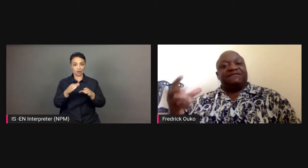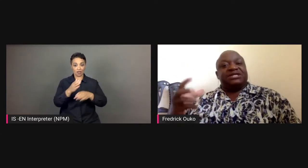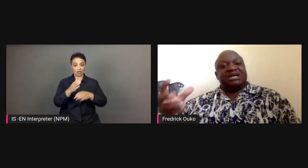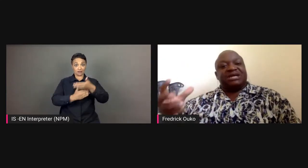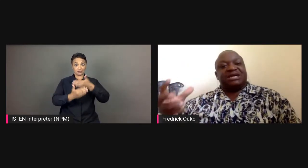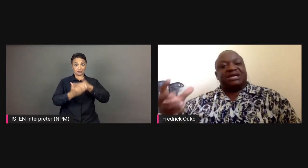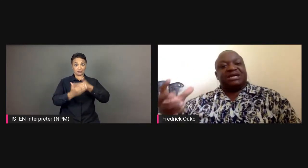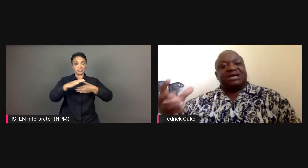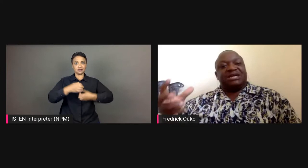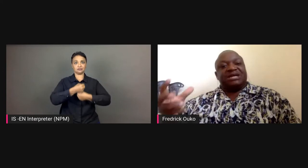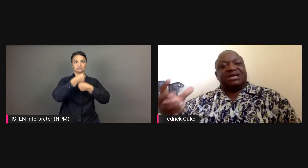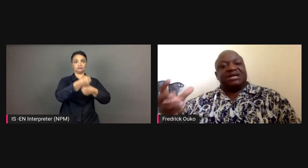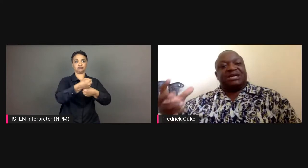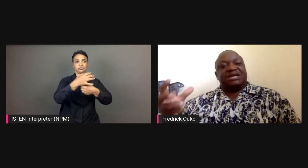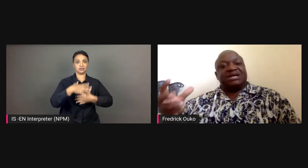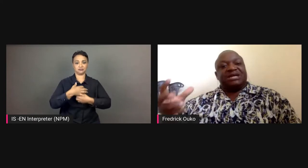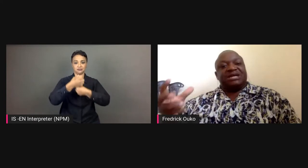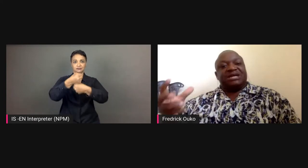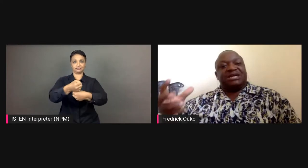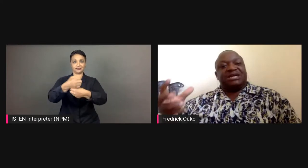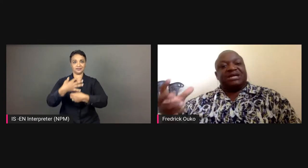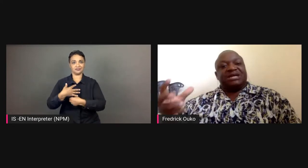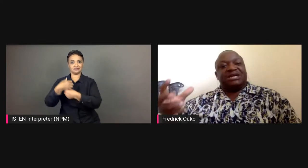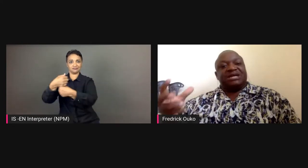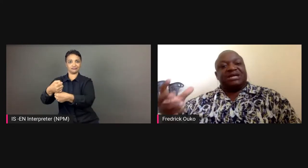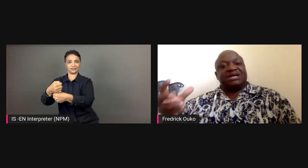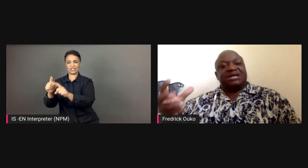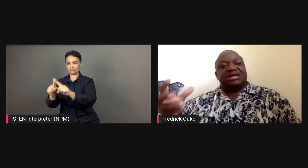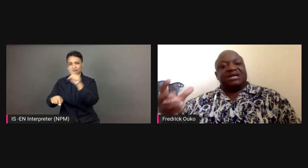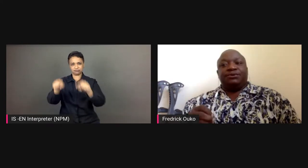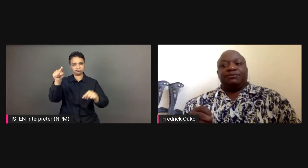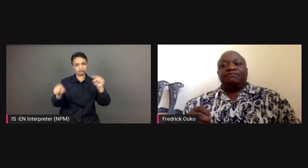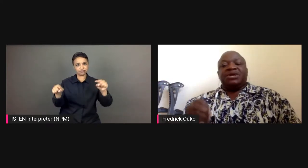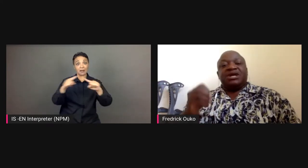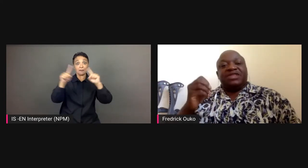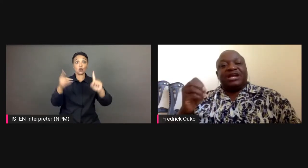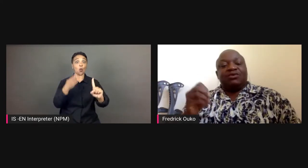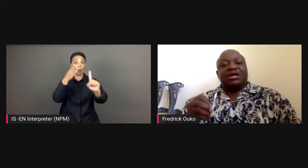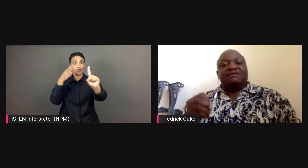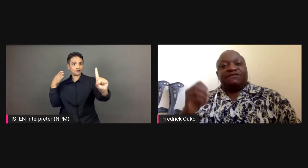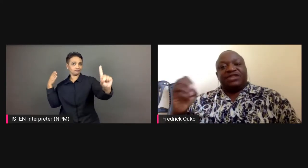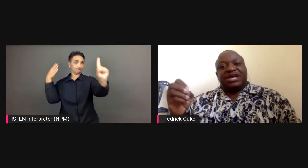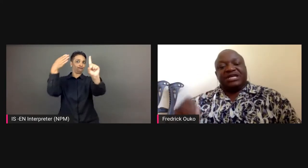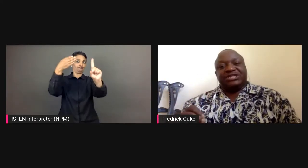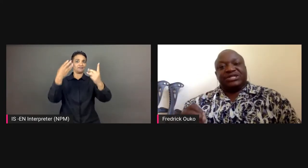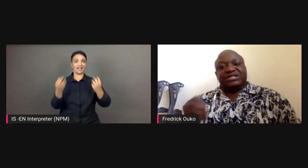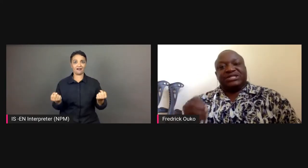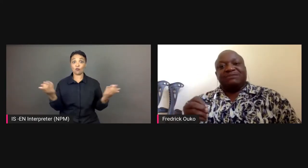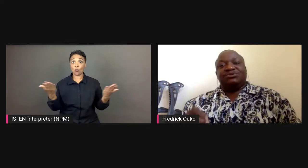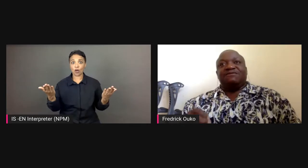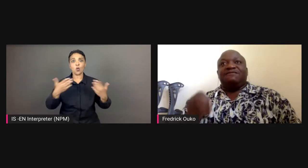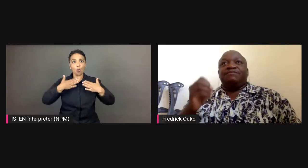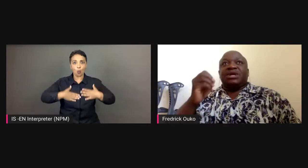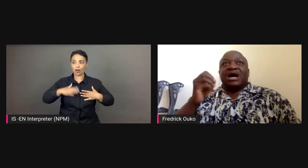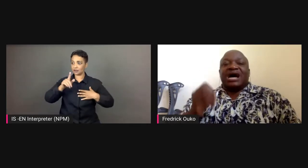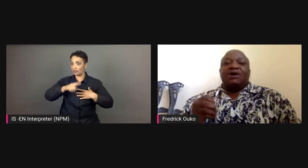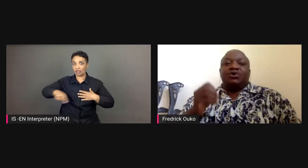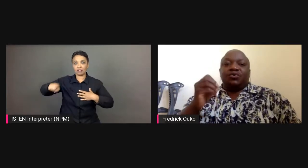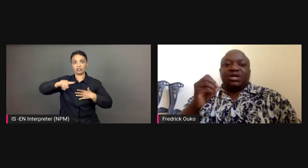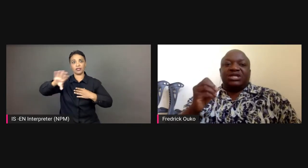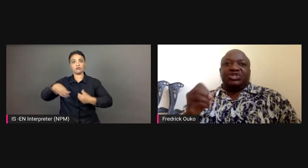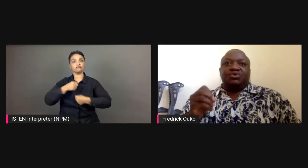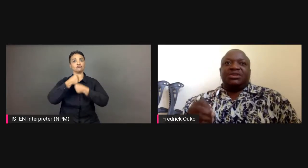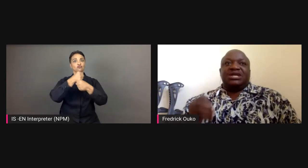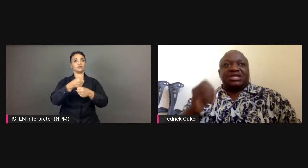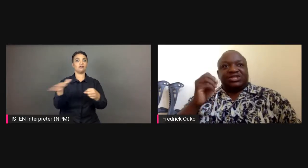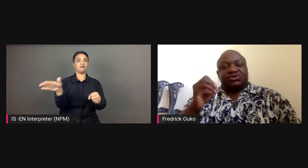representing different types of disability who have a common issue to champion. They're looking for their interest in terms of how do